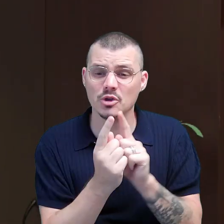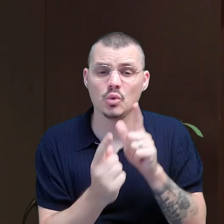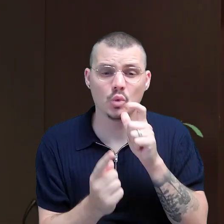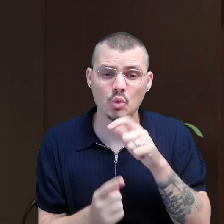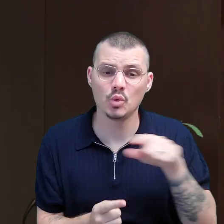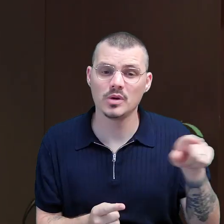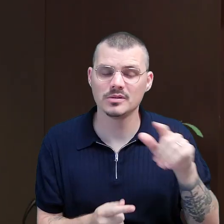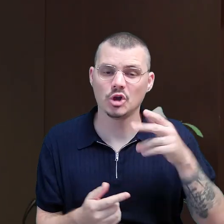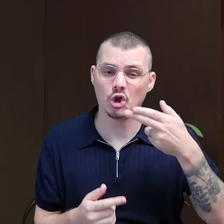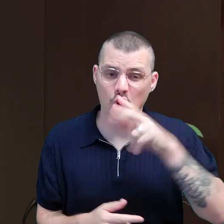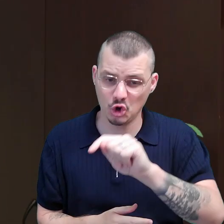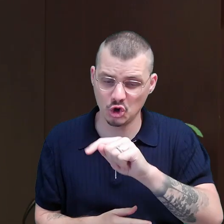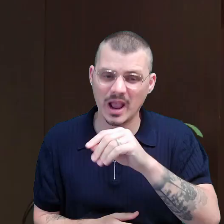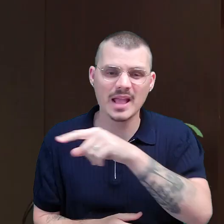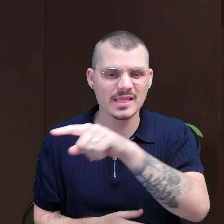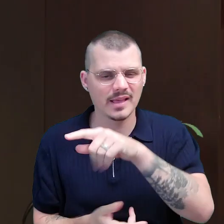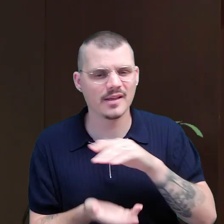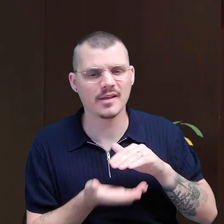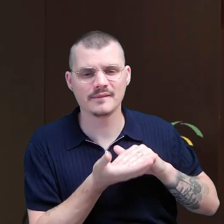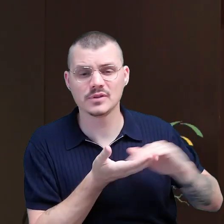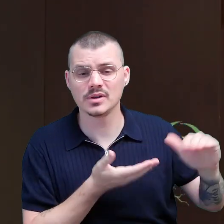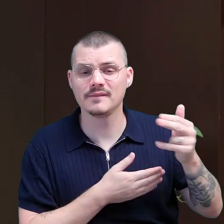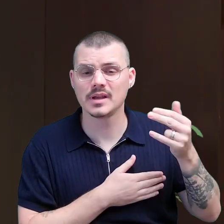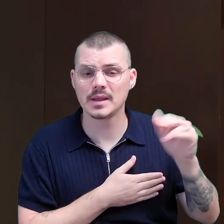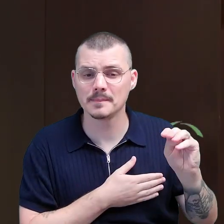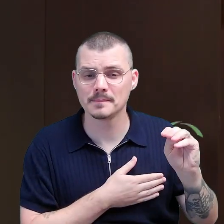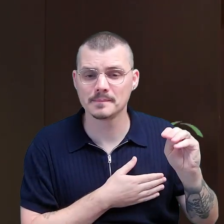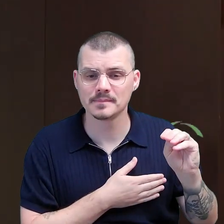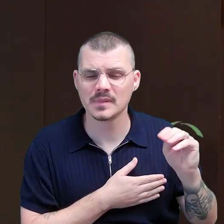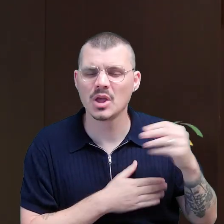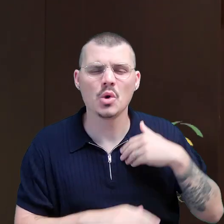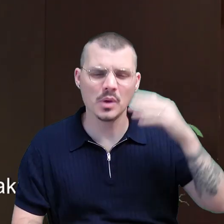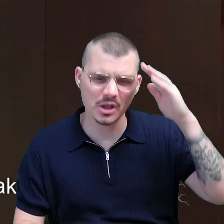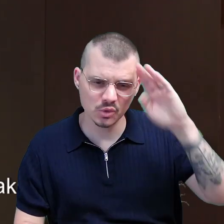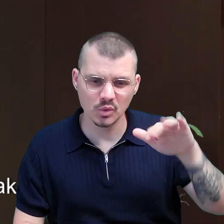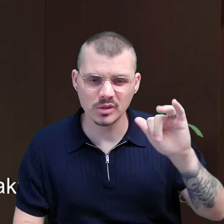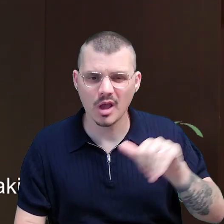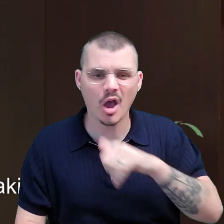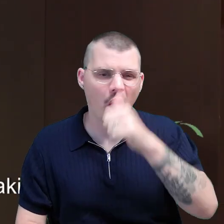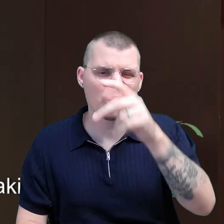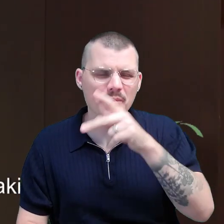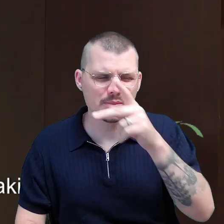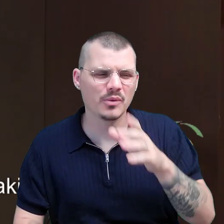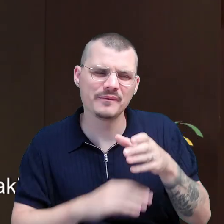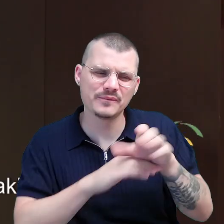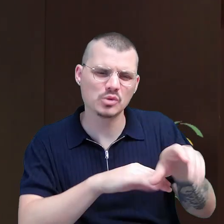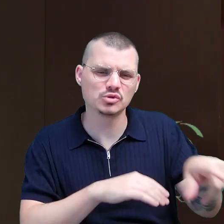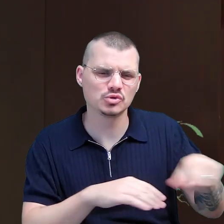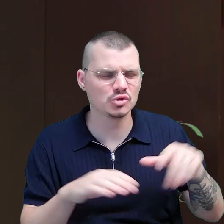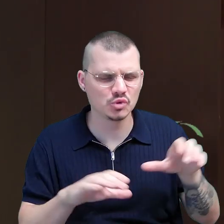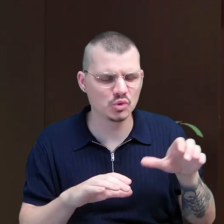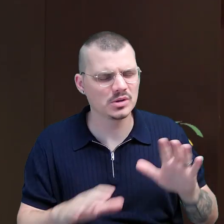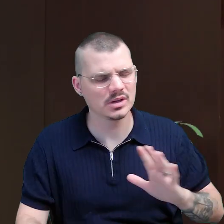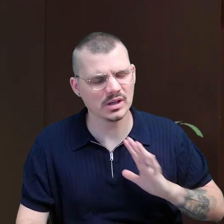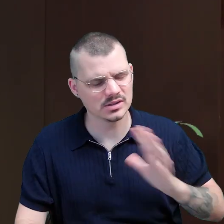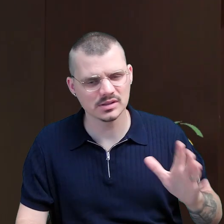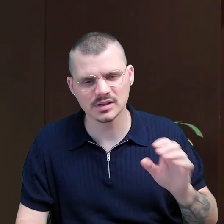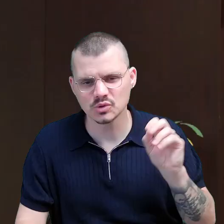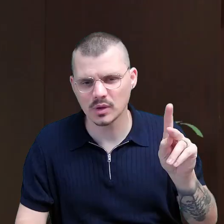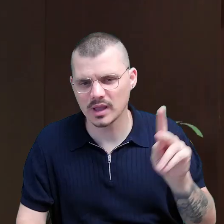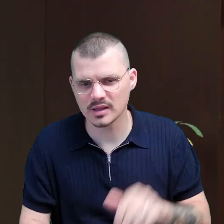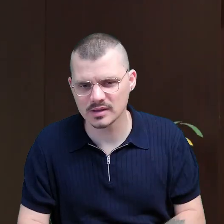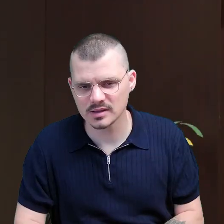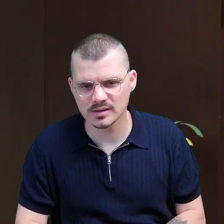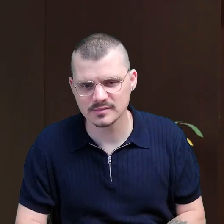he'd hurt and be forgiven by them. Yeah, we knew that other people were making you do it. It's